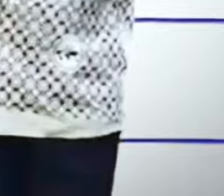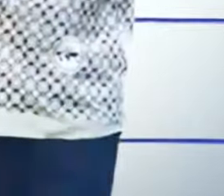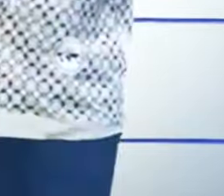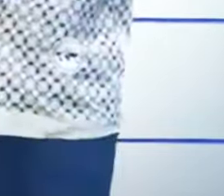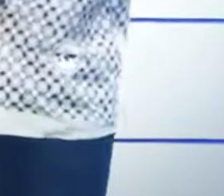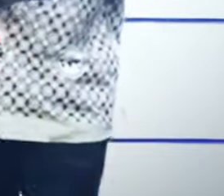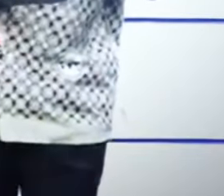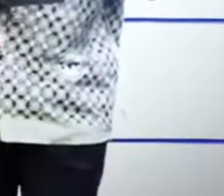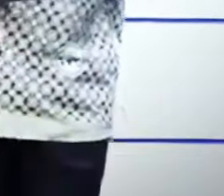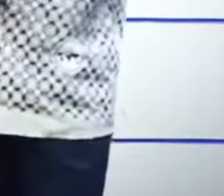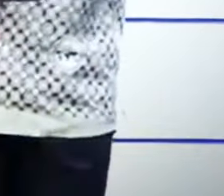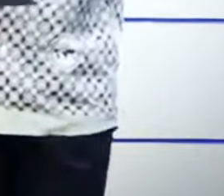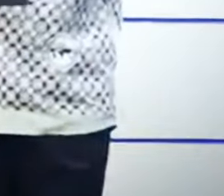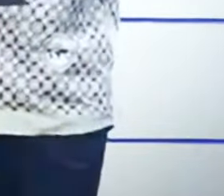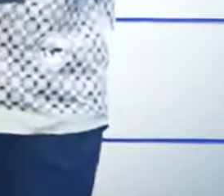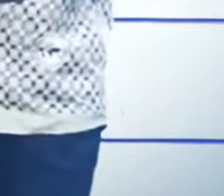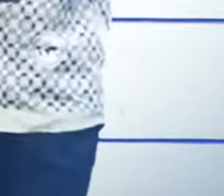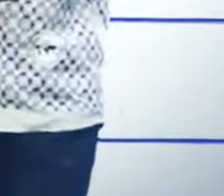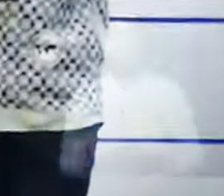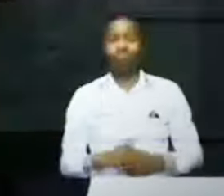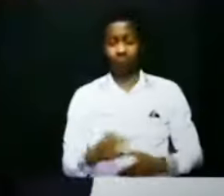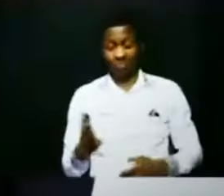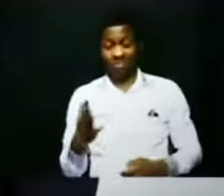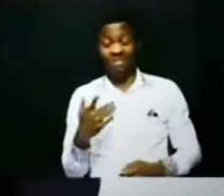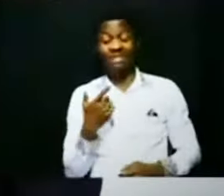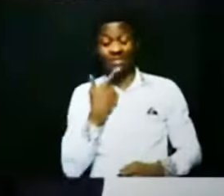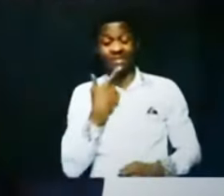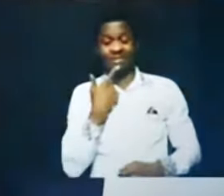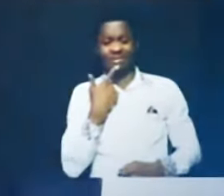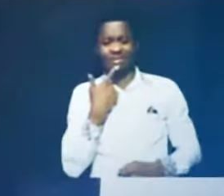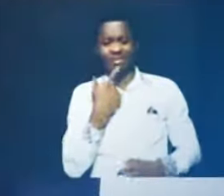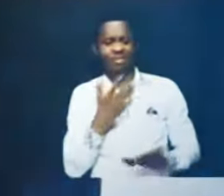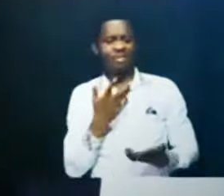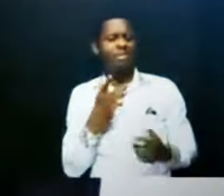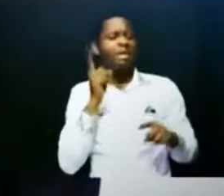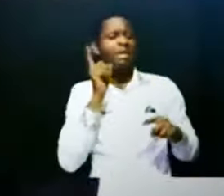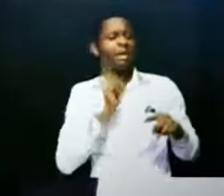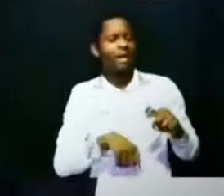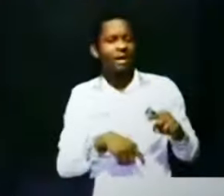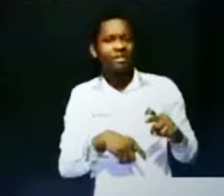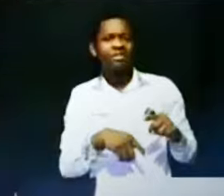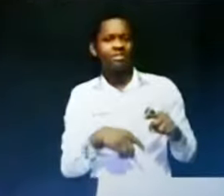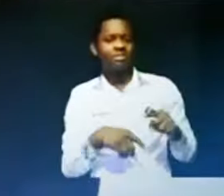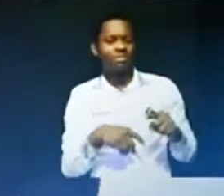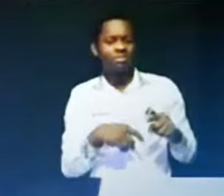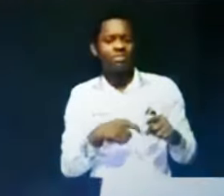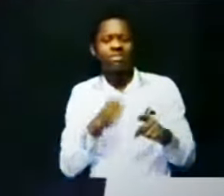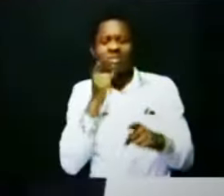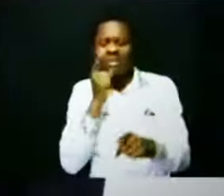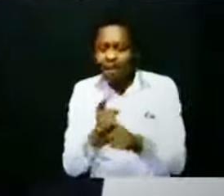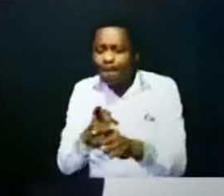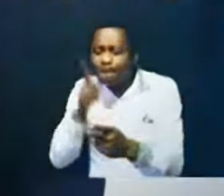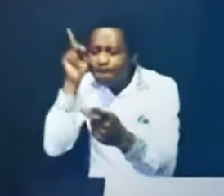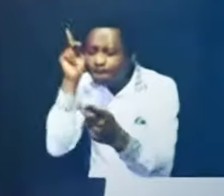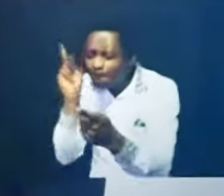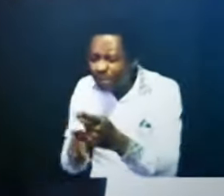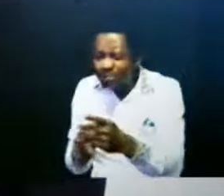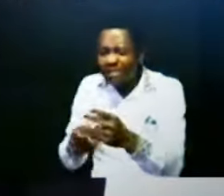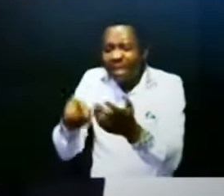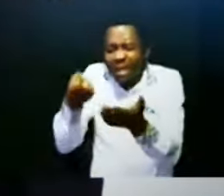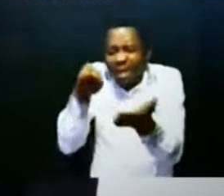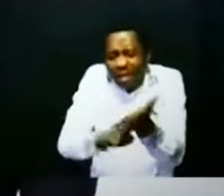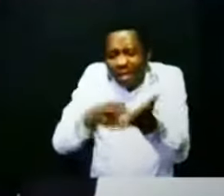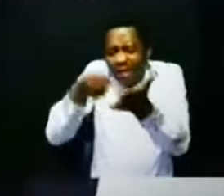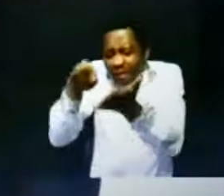But let me say that I will not be able to enumerate things that causes offense one